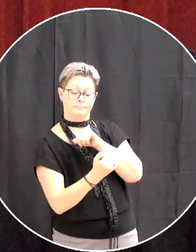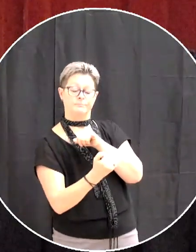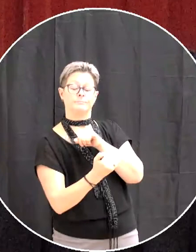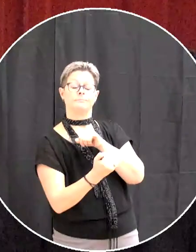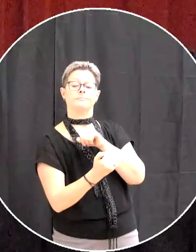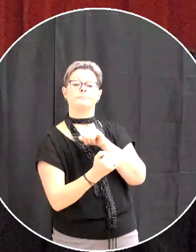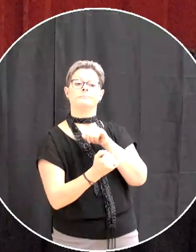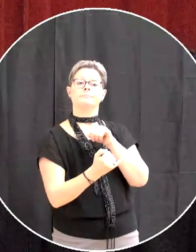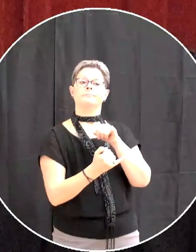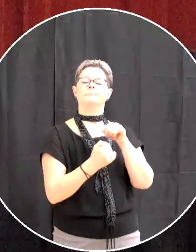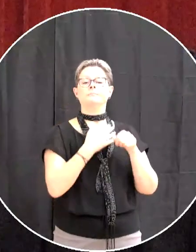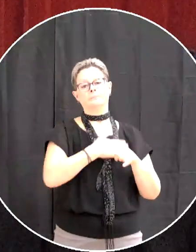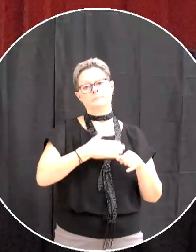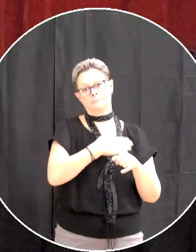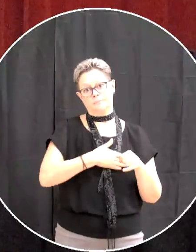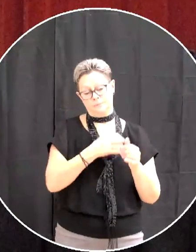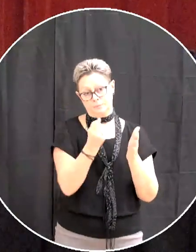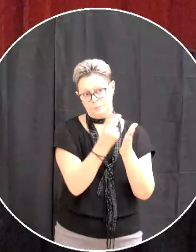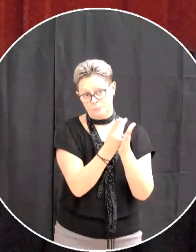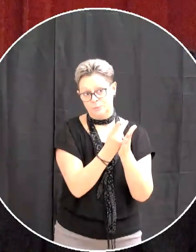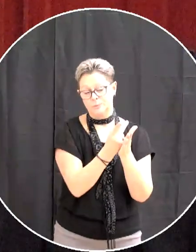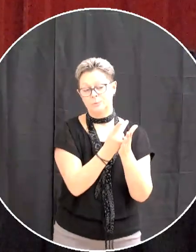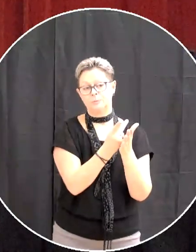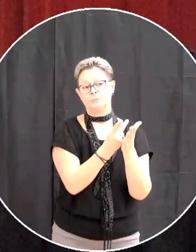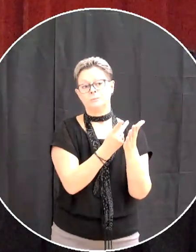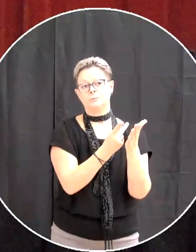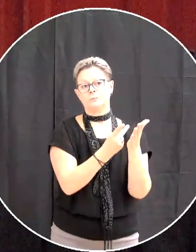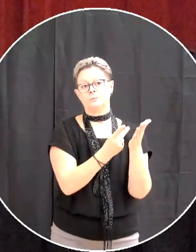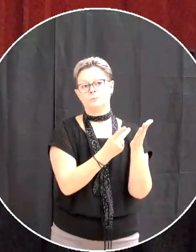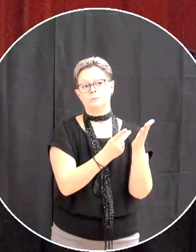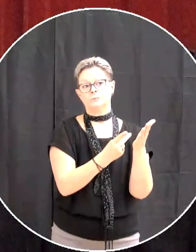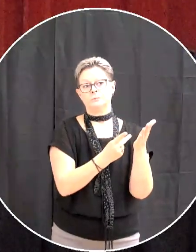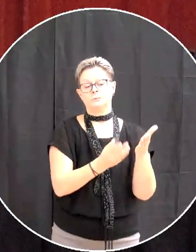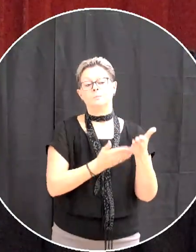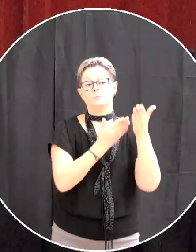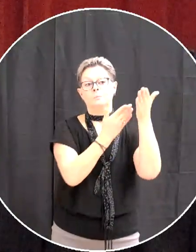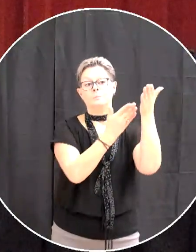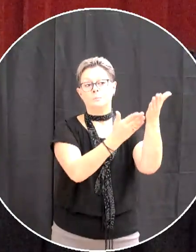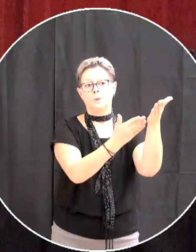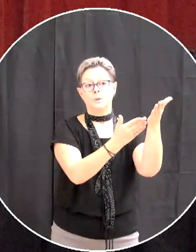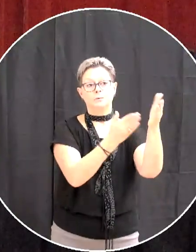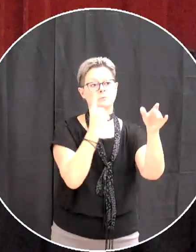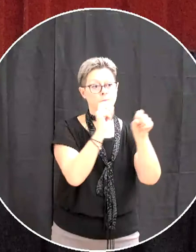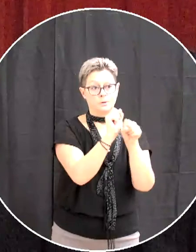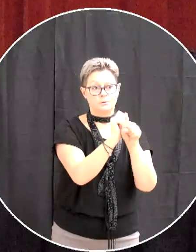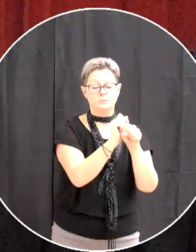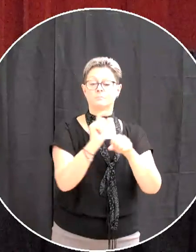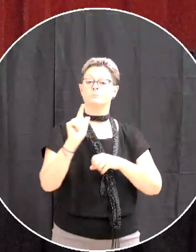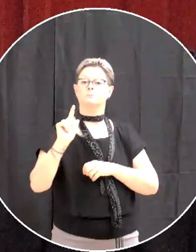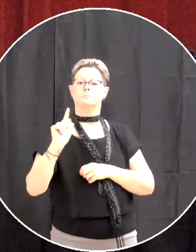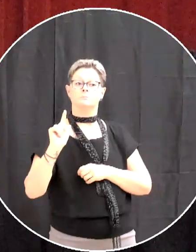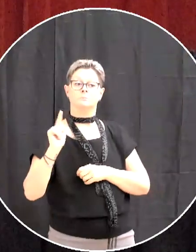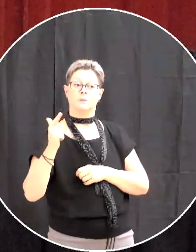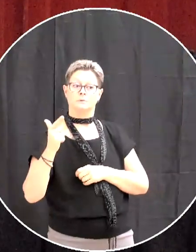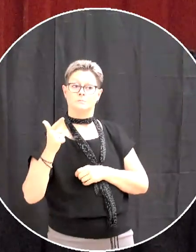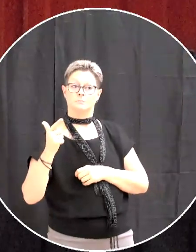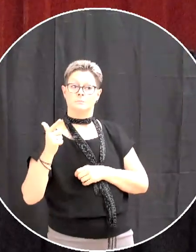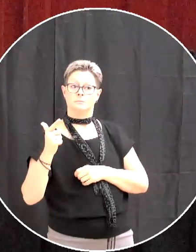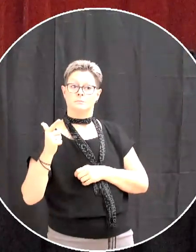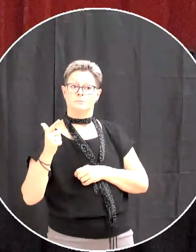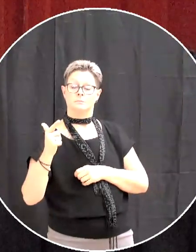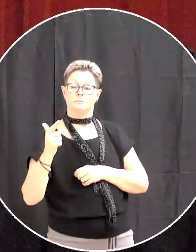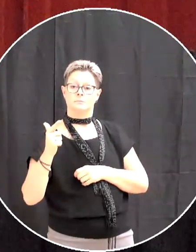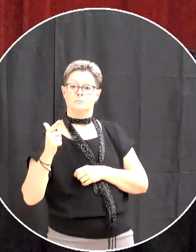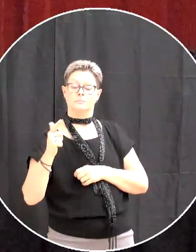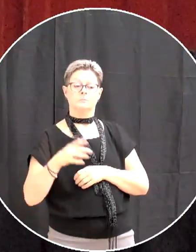approve the Programs and HR Committee report as presented today. Can I get a seconder? Peter, all